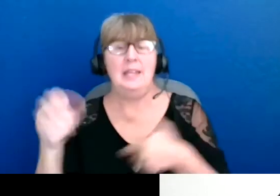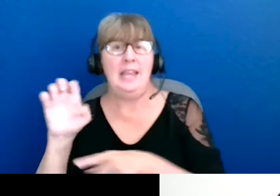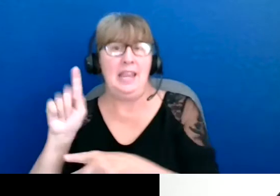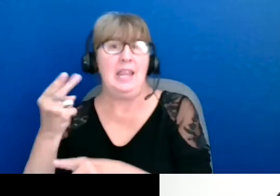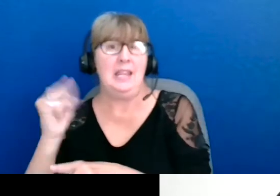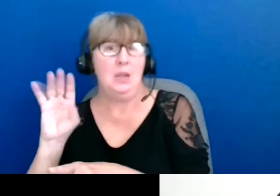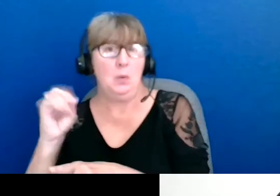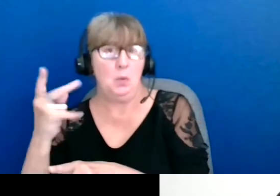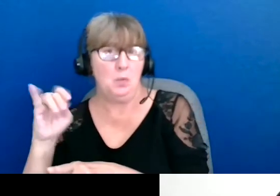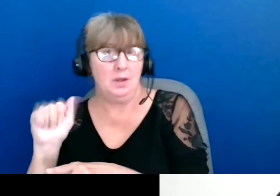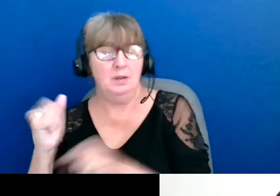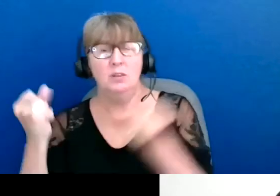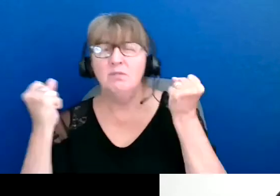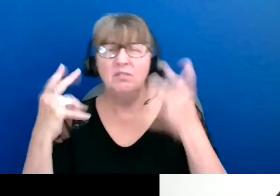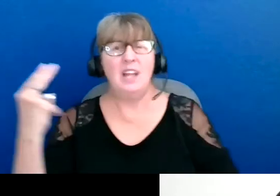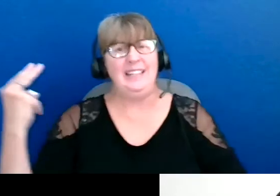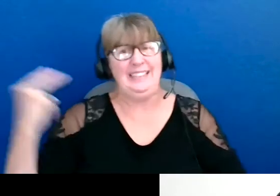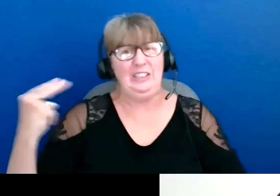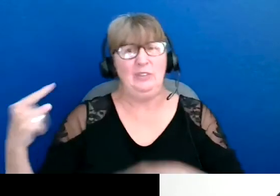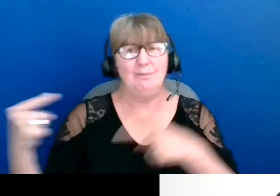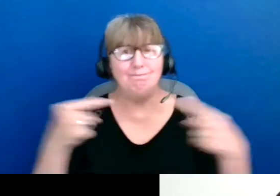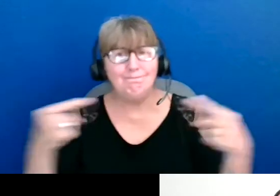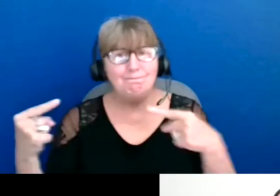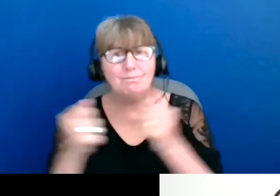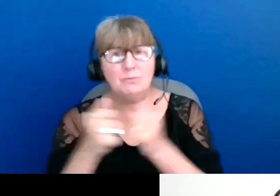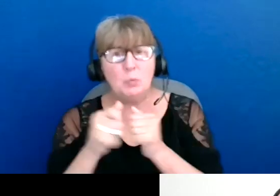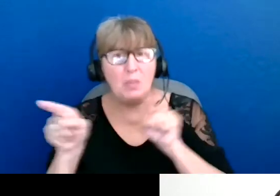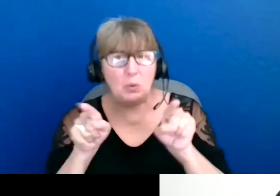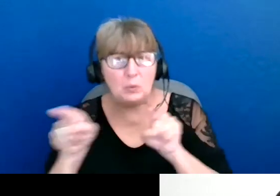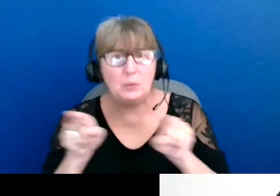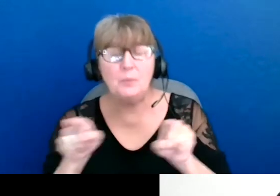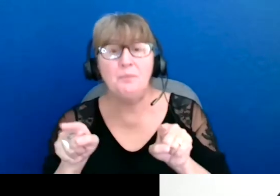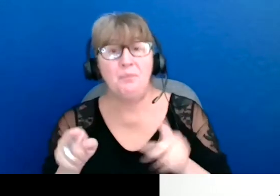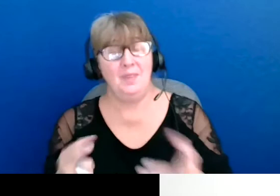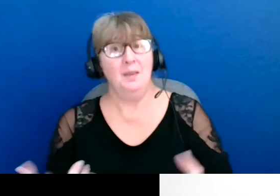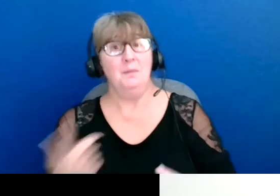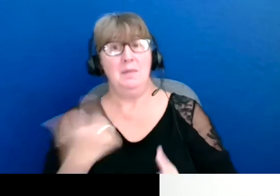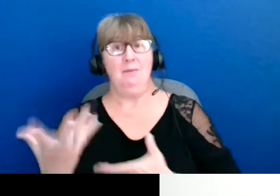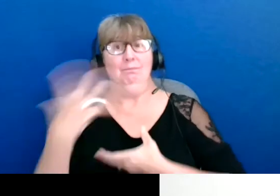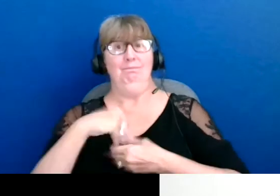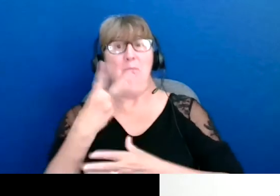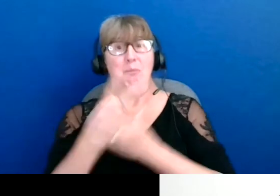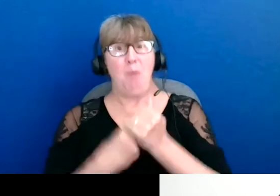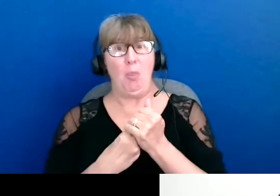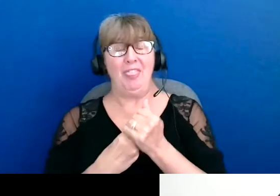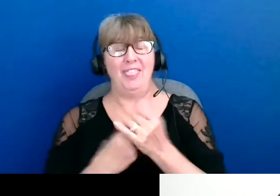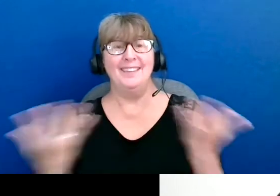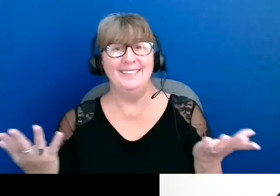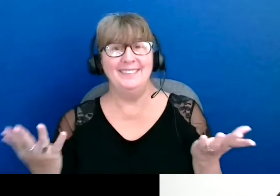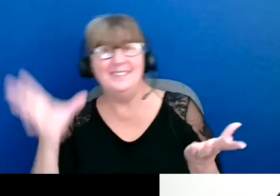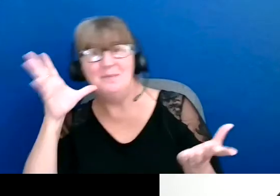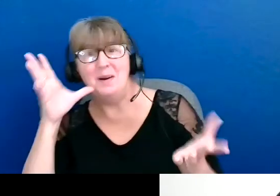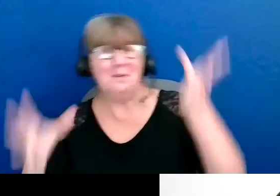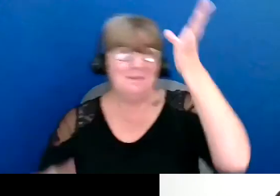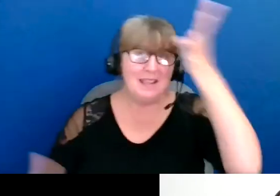of history between the two countries. And I have family on both sides. So any issue is